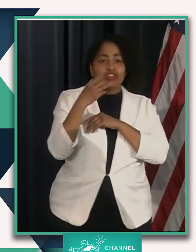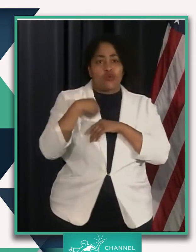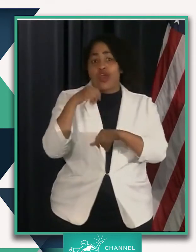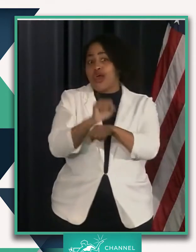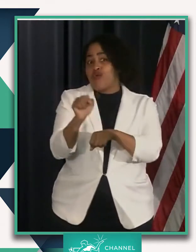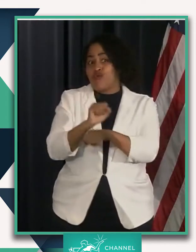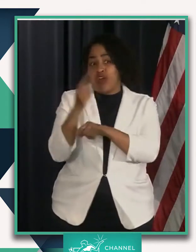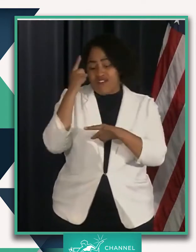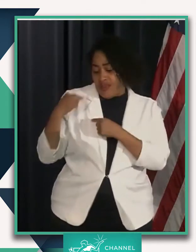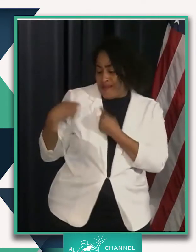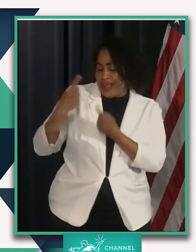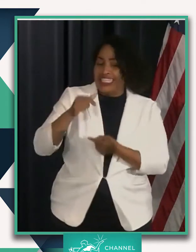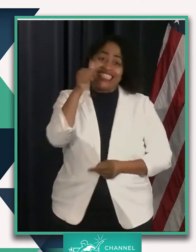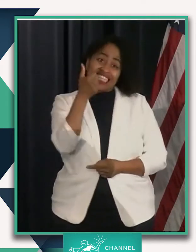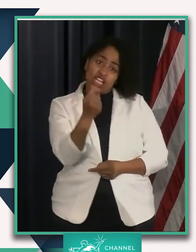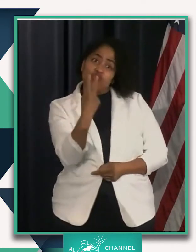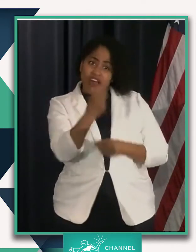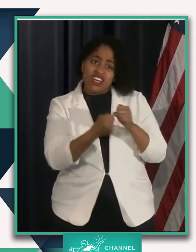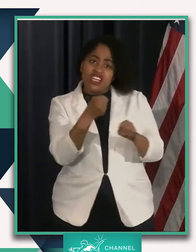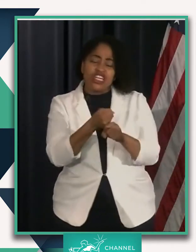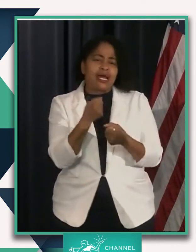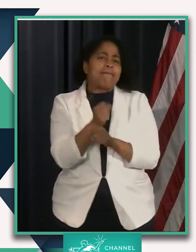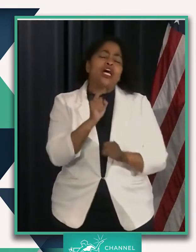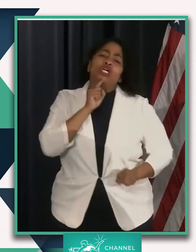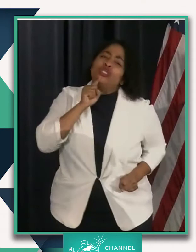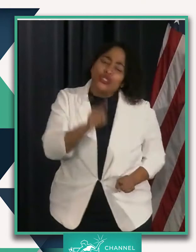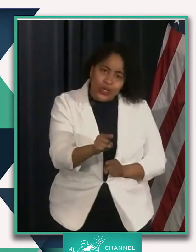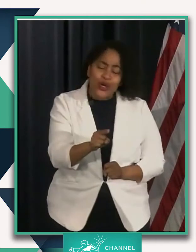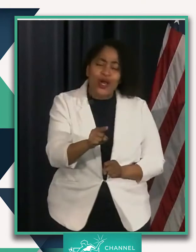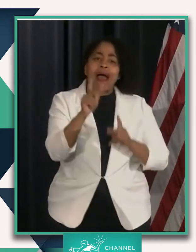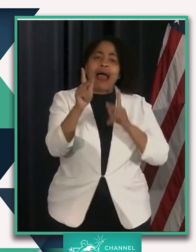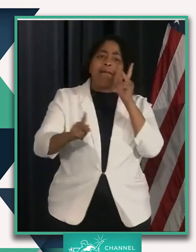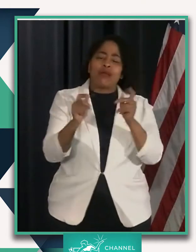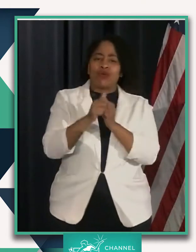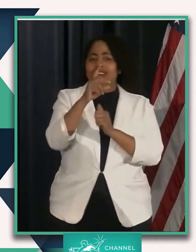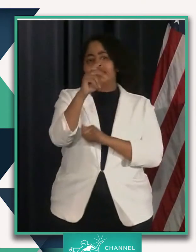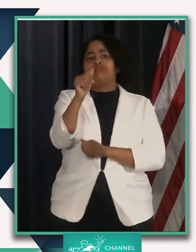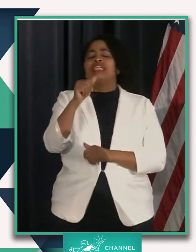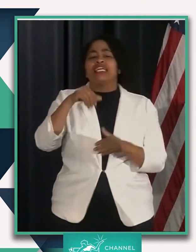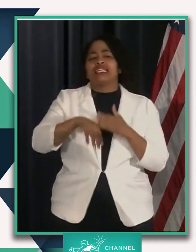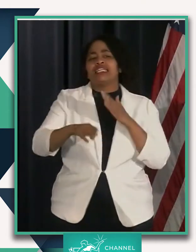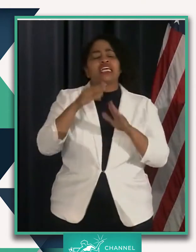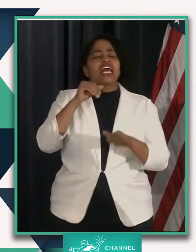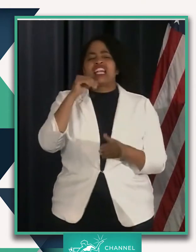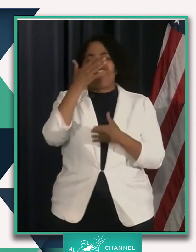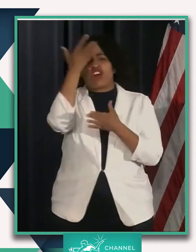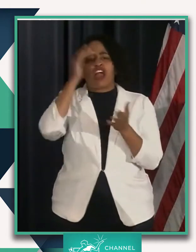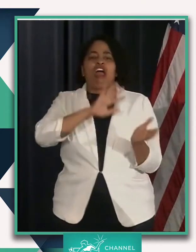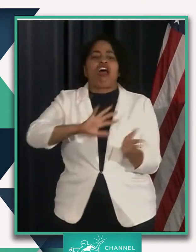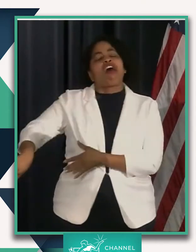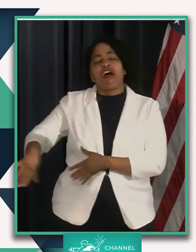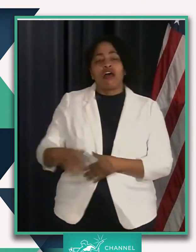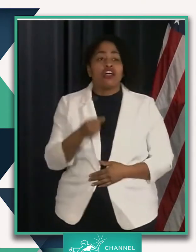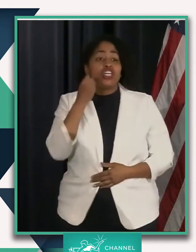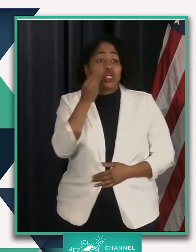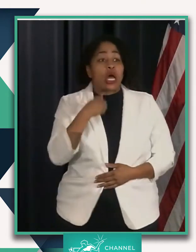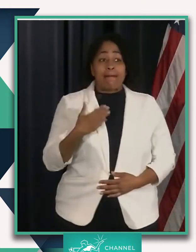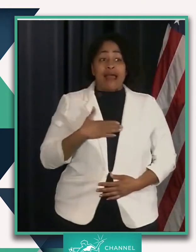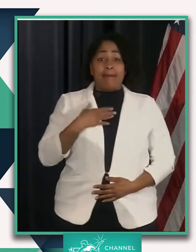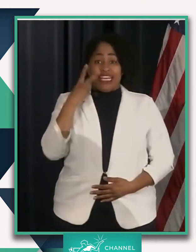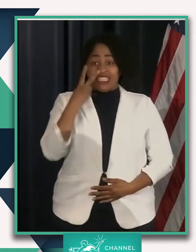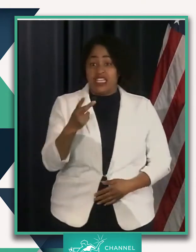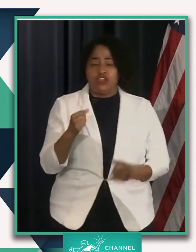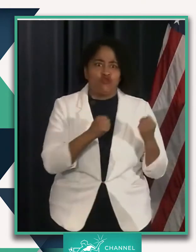for the past 10, 12 years to make sure that people with disabilities in the city are not forgotten. So I'm glad to see